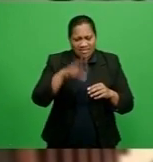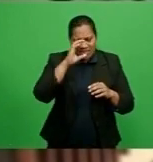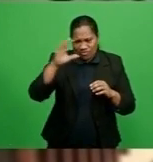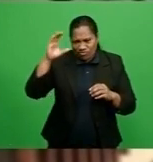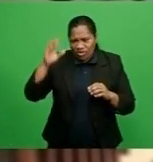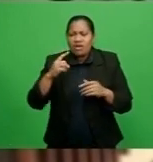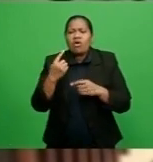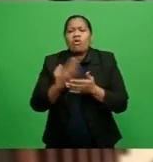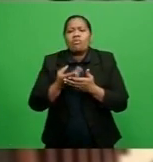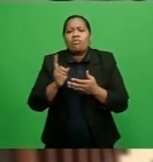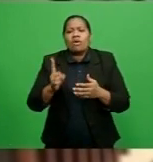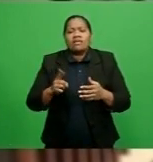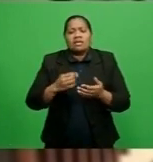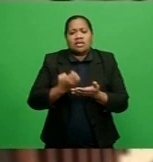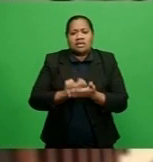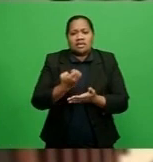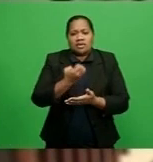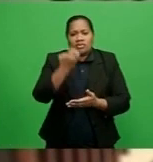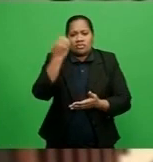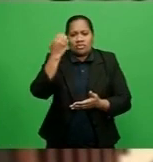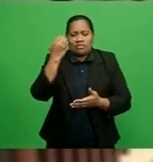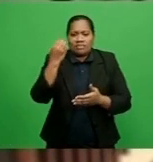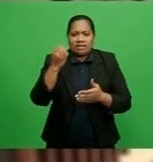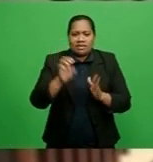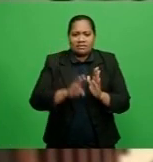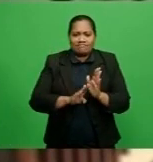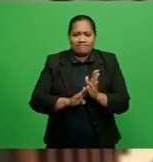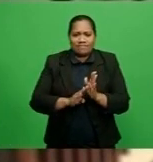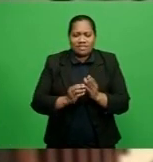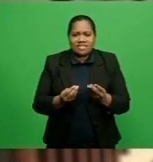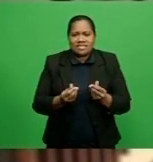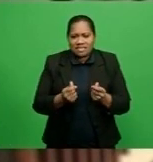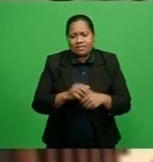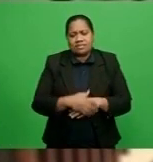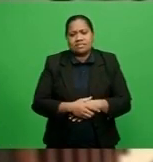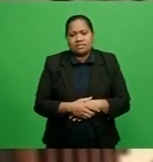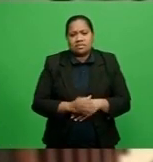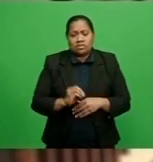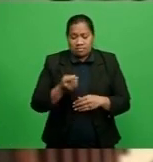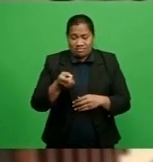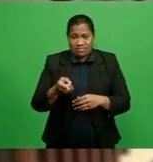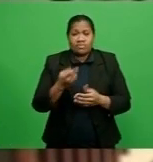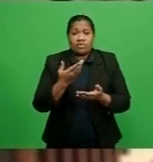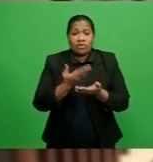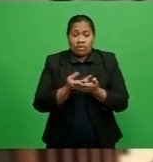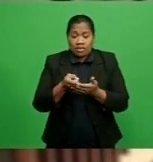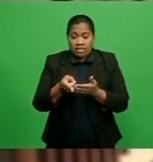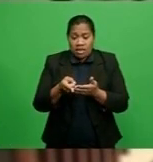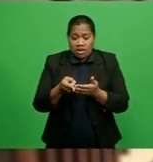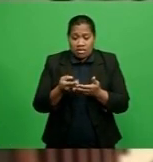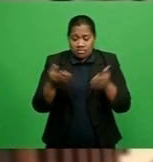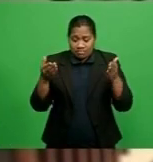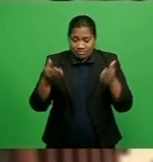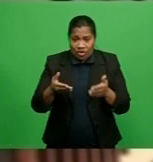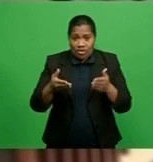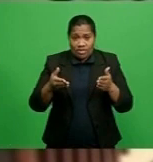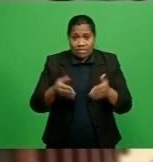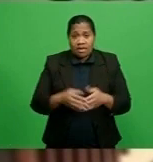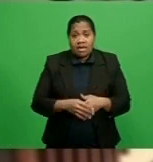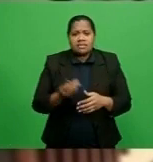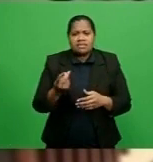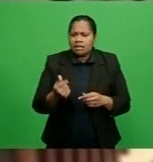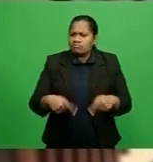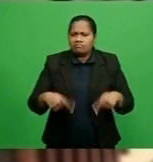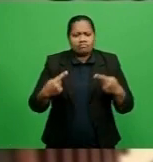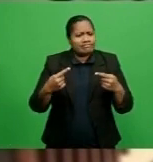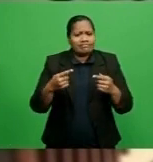stimulus. Although investors have swung between optimism and pessimism over the stall package, Some argued that